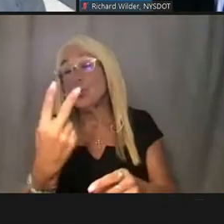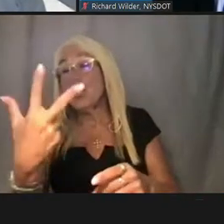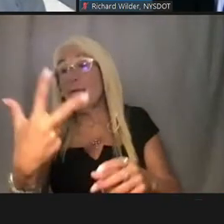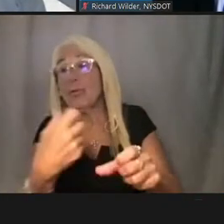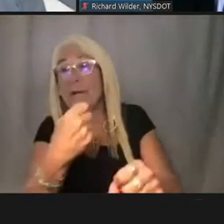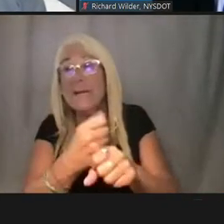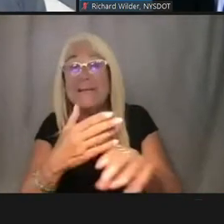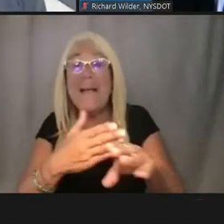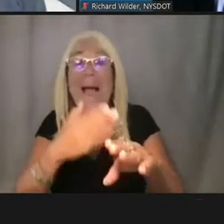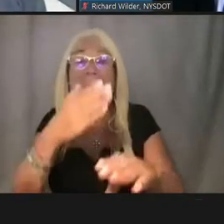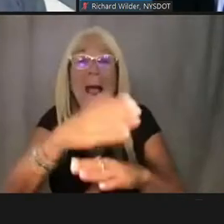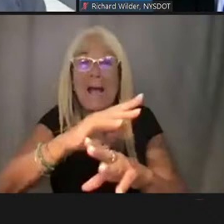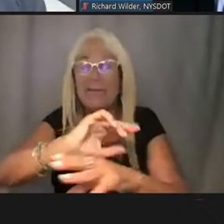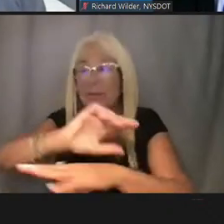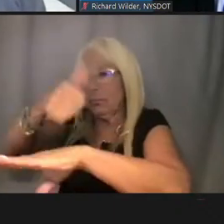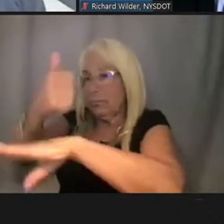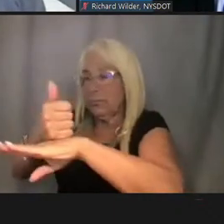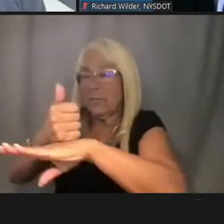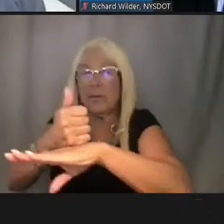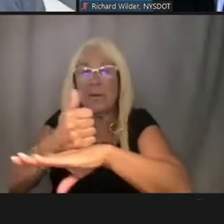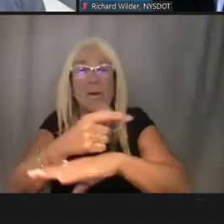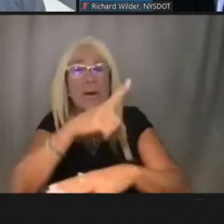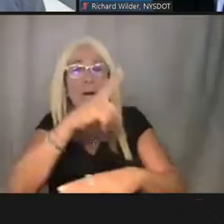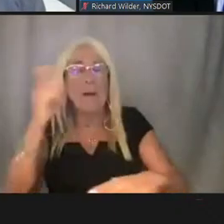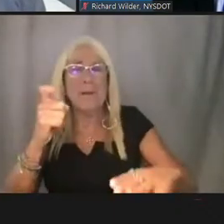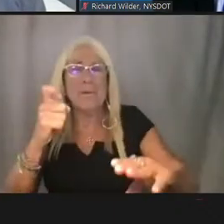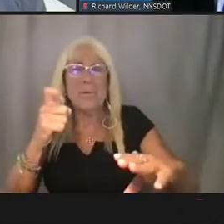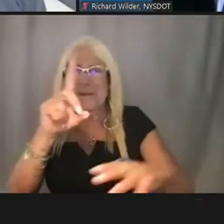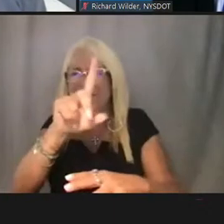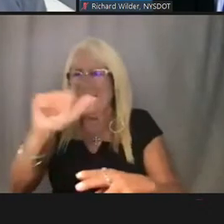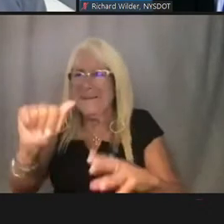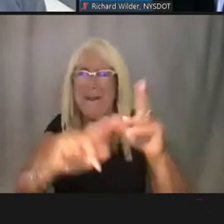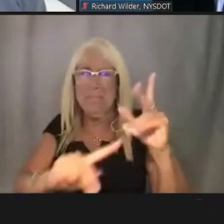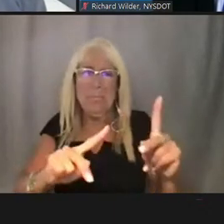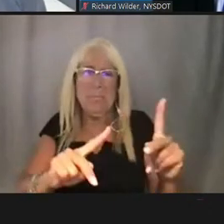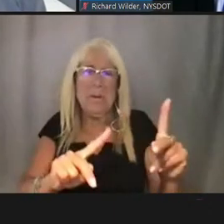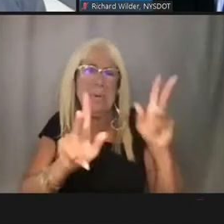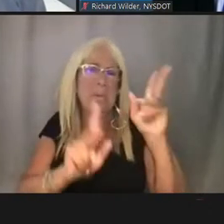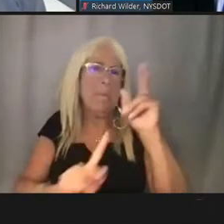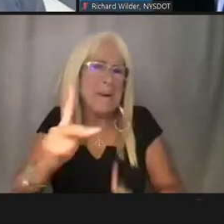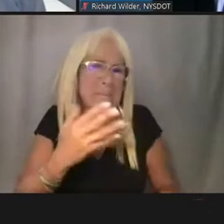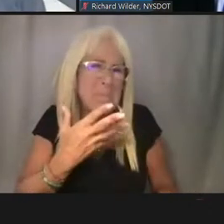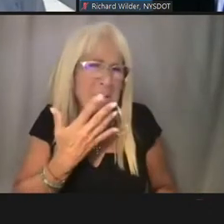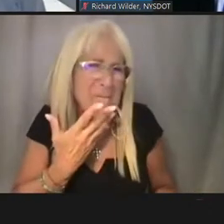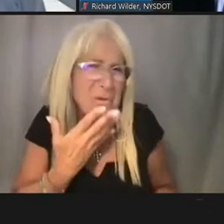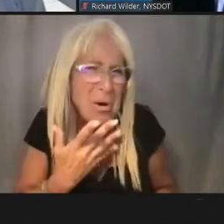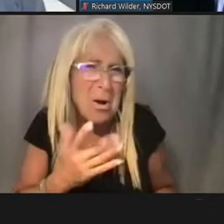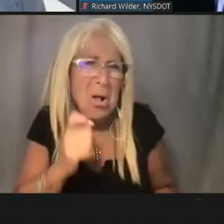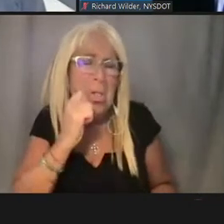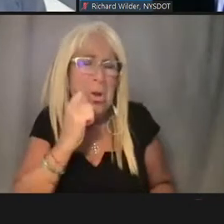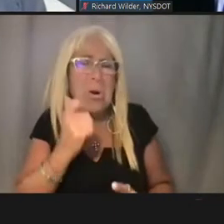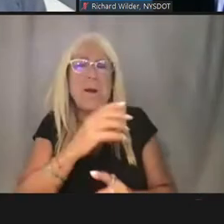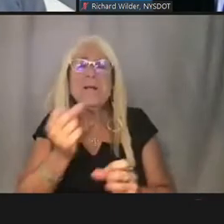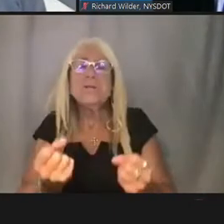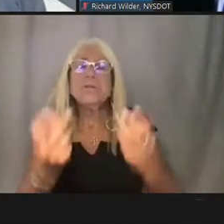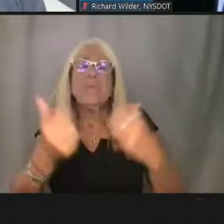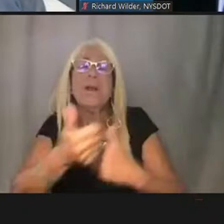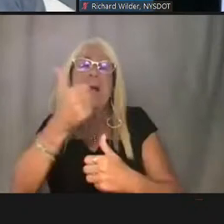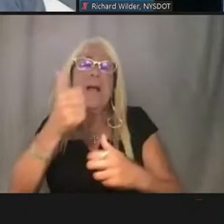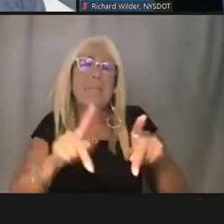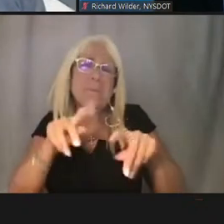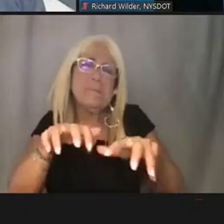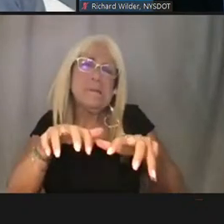the disparate impact on people of color disabled people and so many other people uh that unfortunately